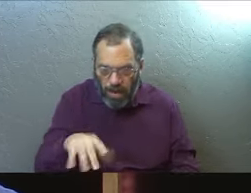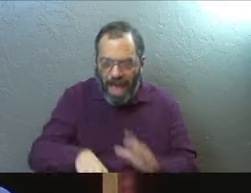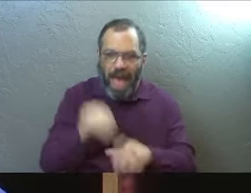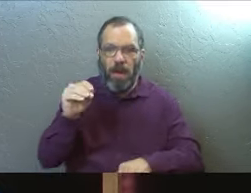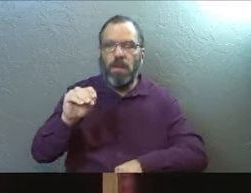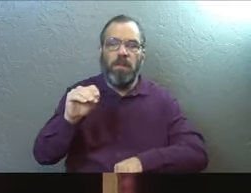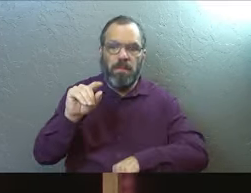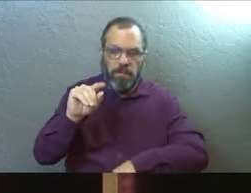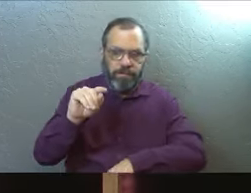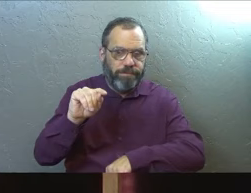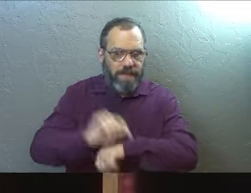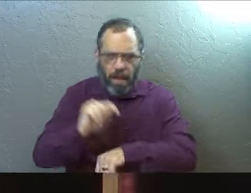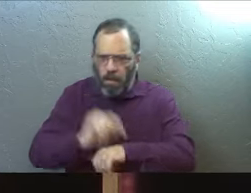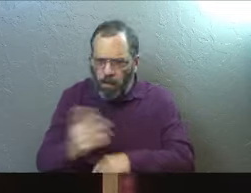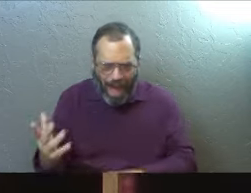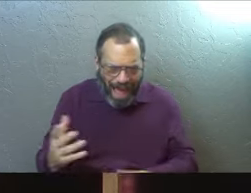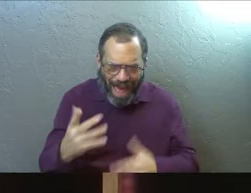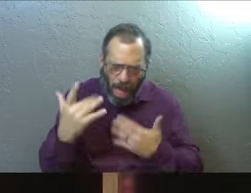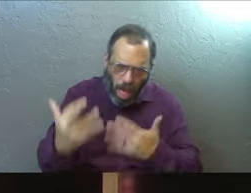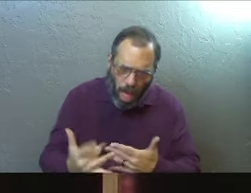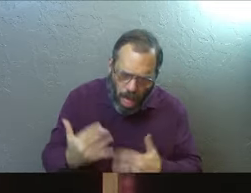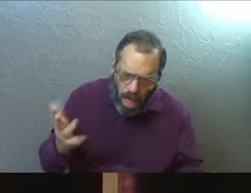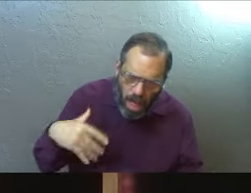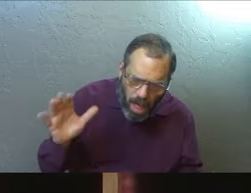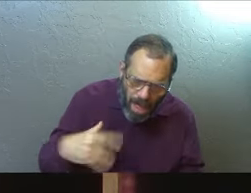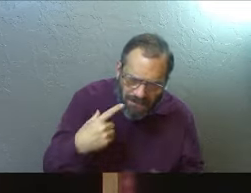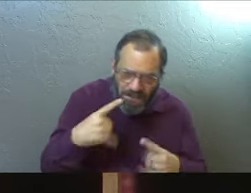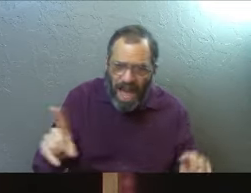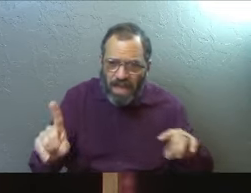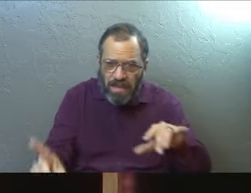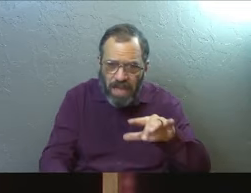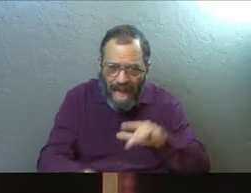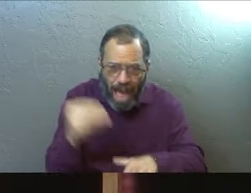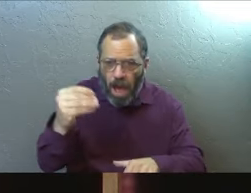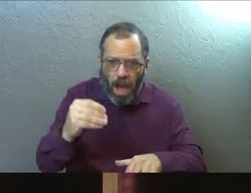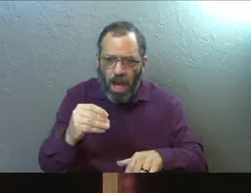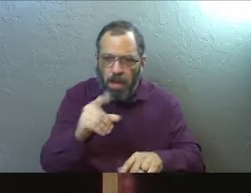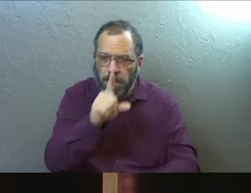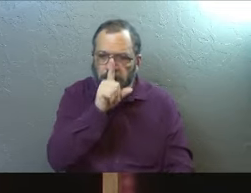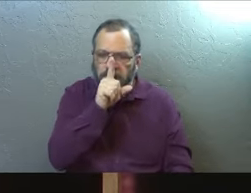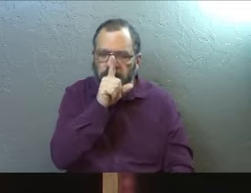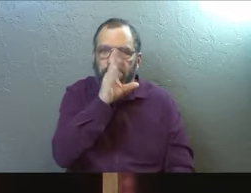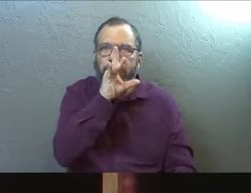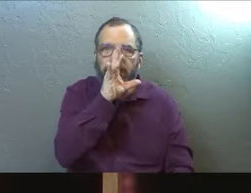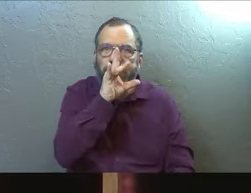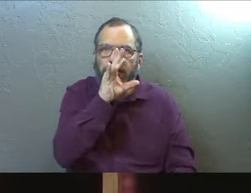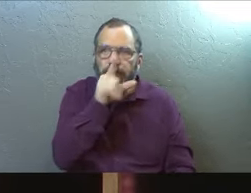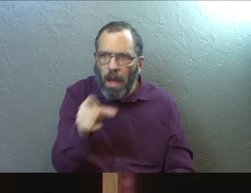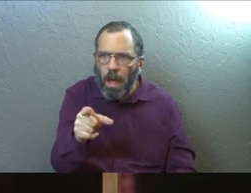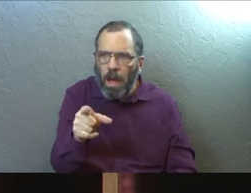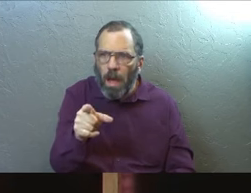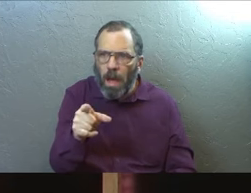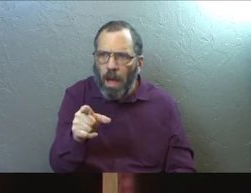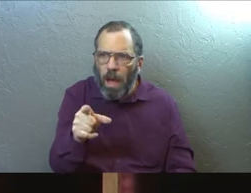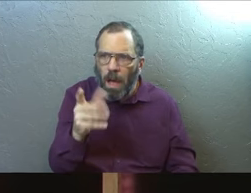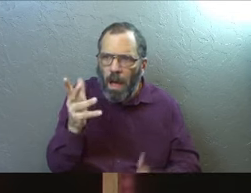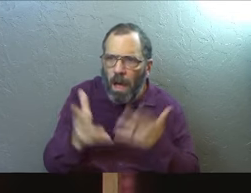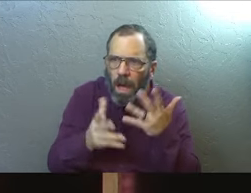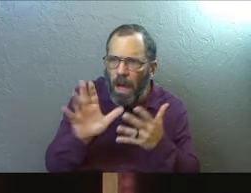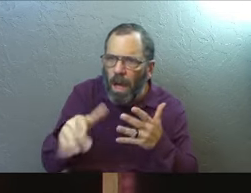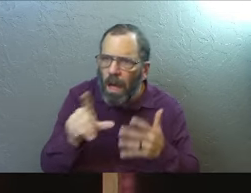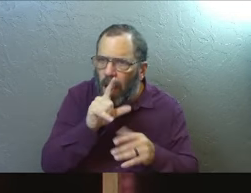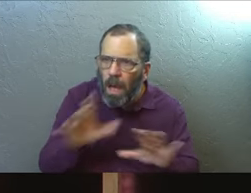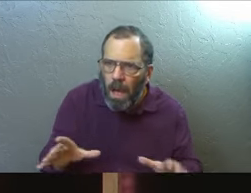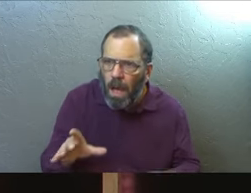of the sanctuary, wondering why he was taking so long. When he finally did come out, he couldn't speak to them. Then they realized from his gestures and